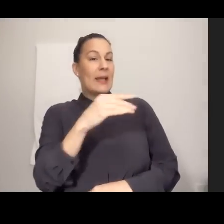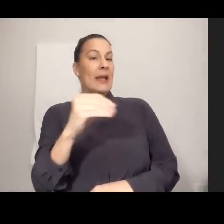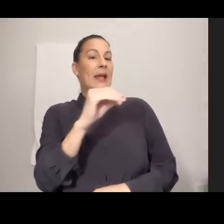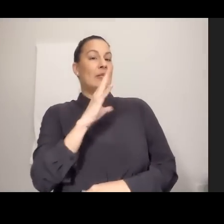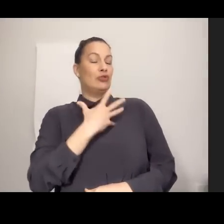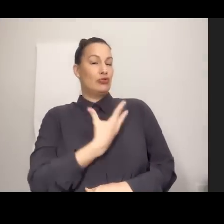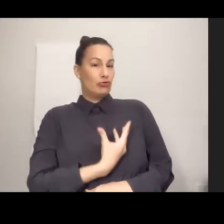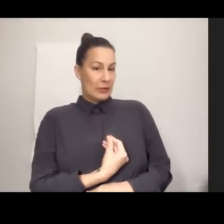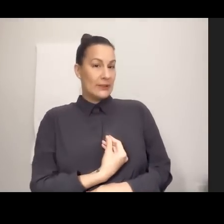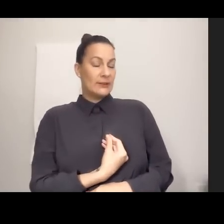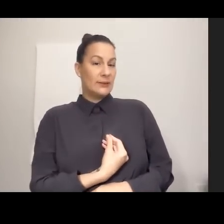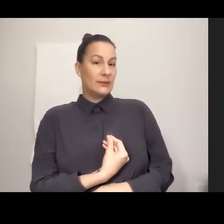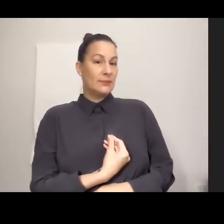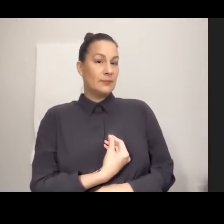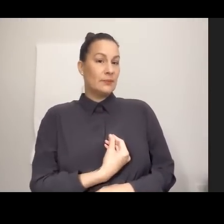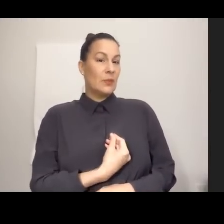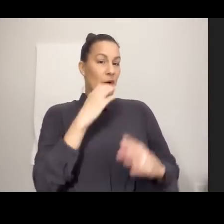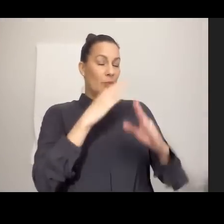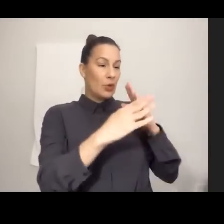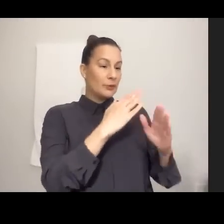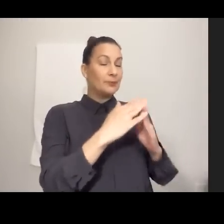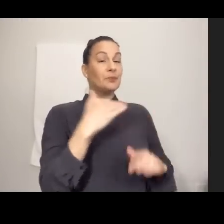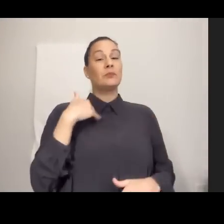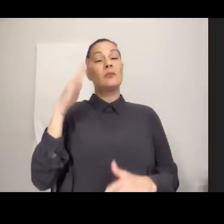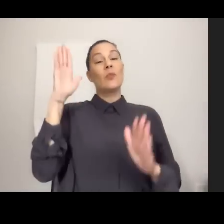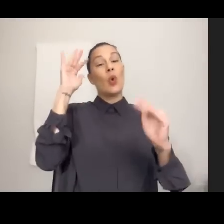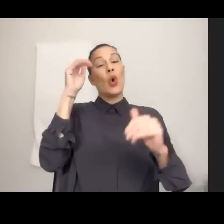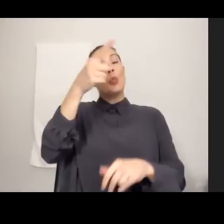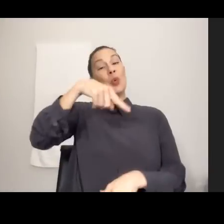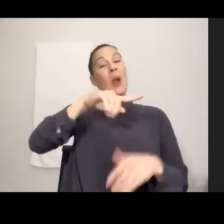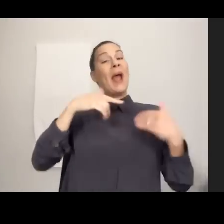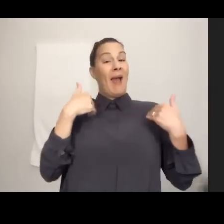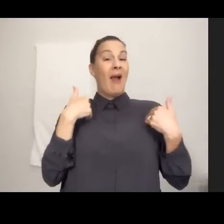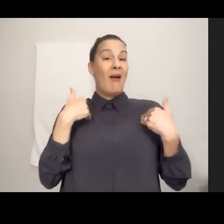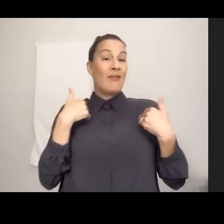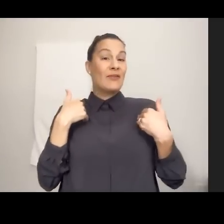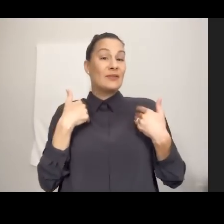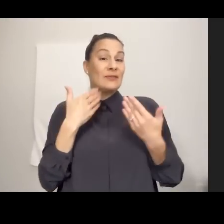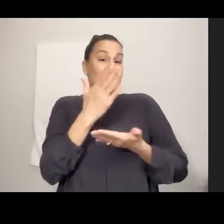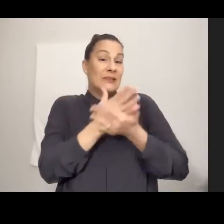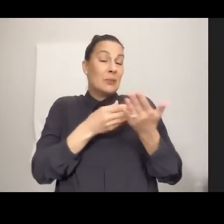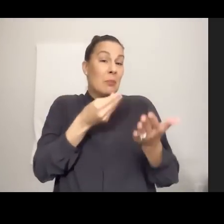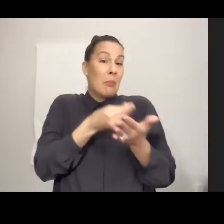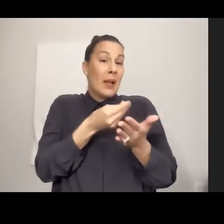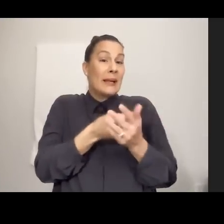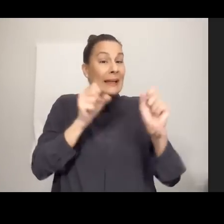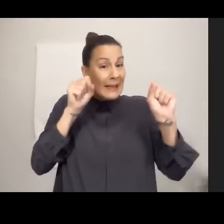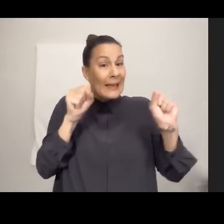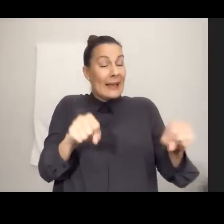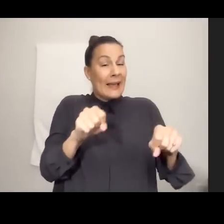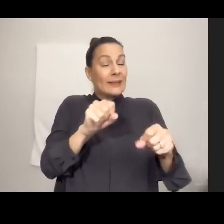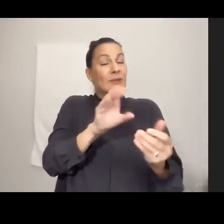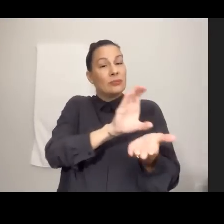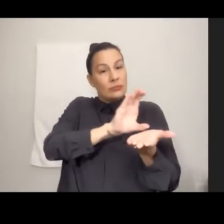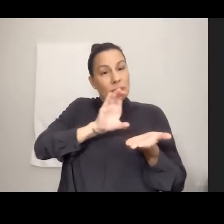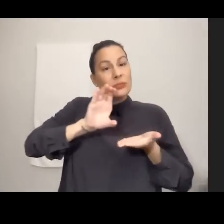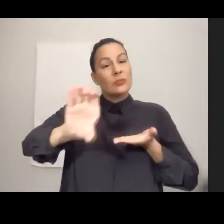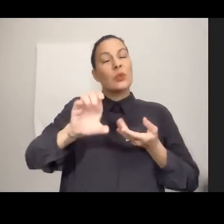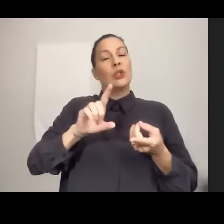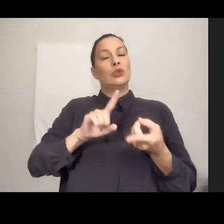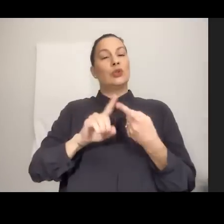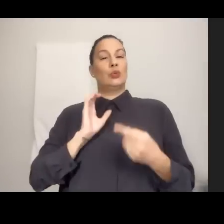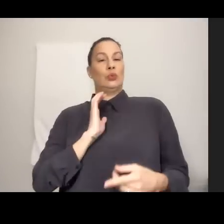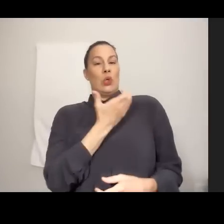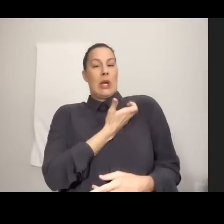now are making an effort to give money directly to Black trans street-based sex workers. And today and every